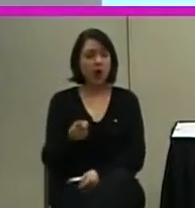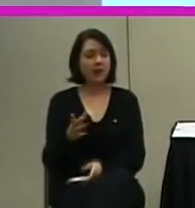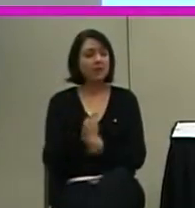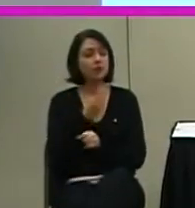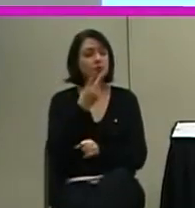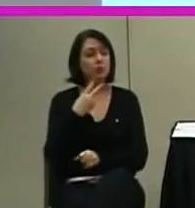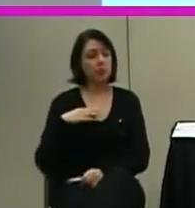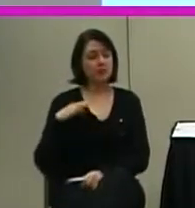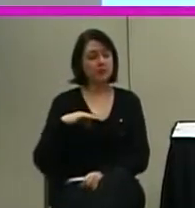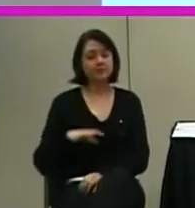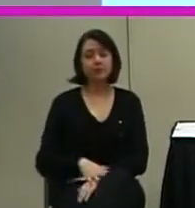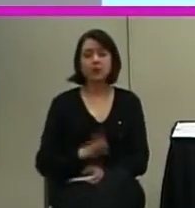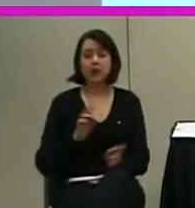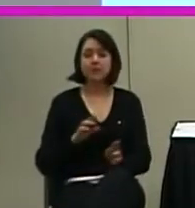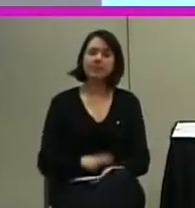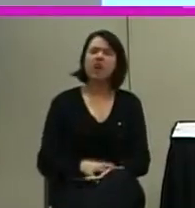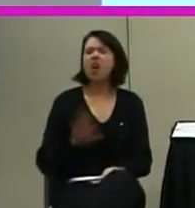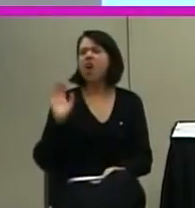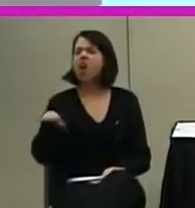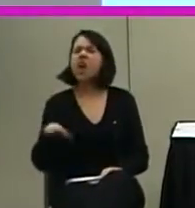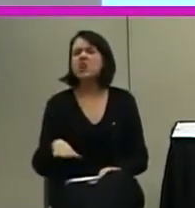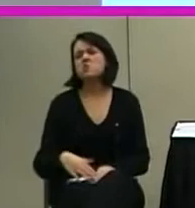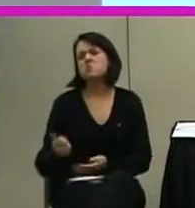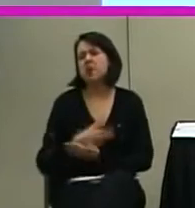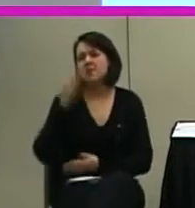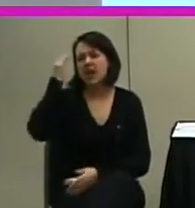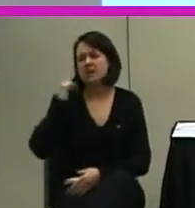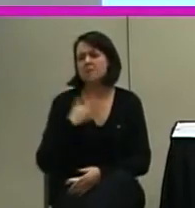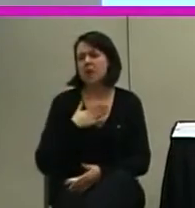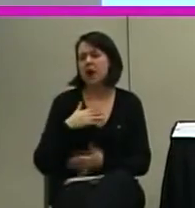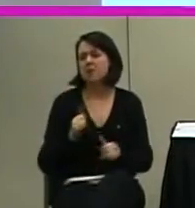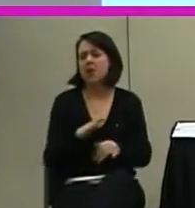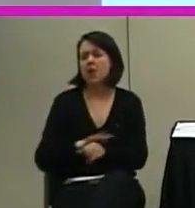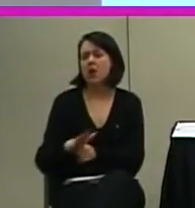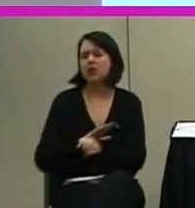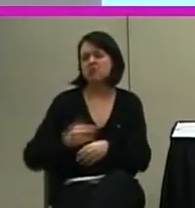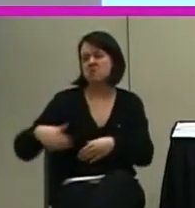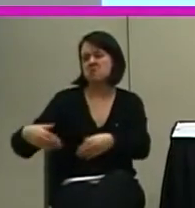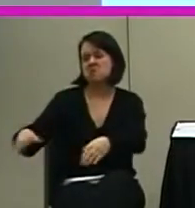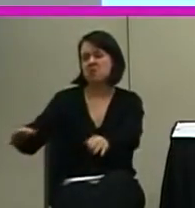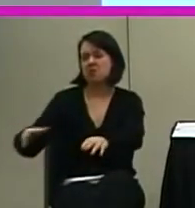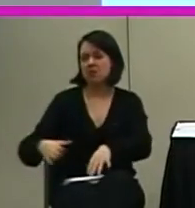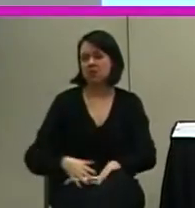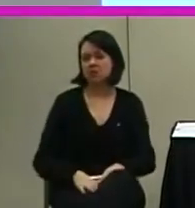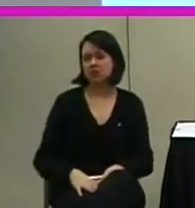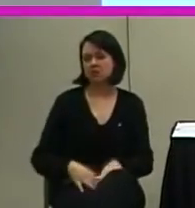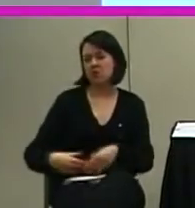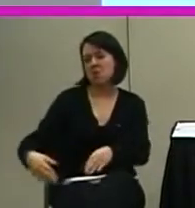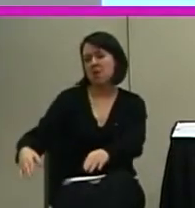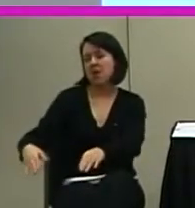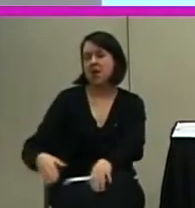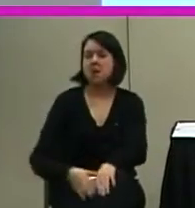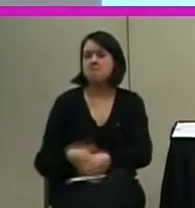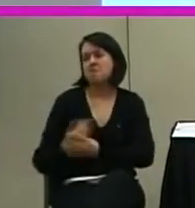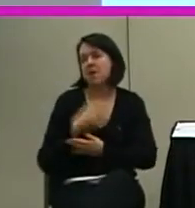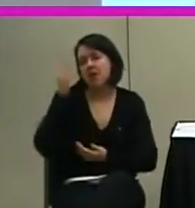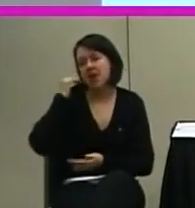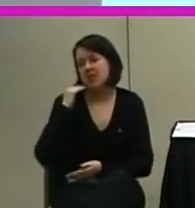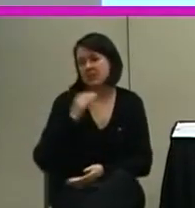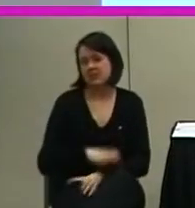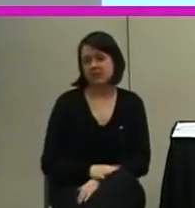ready? Hey, you baby heads, this is my playground. You guys go play somewhere else. Go away, baby